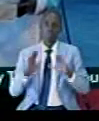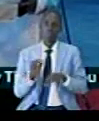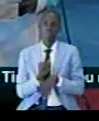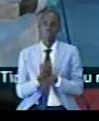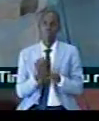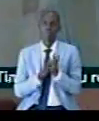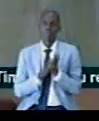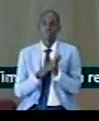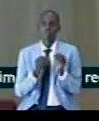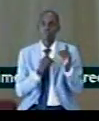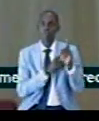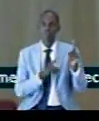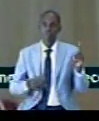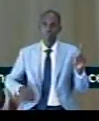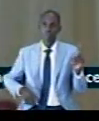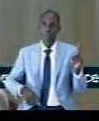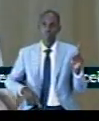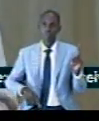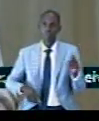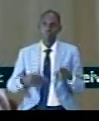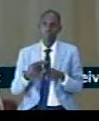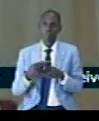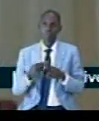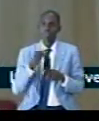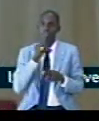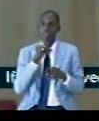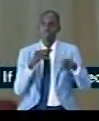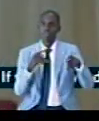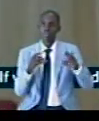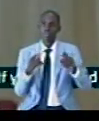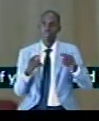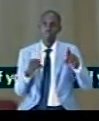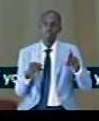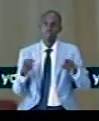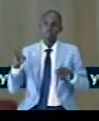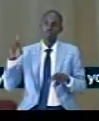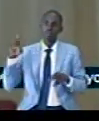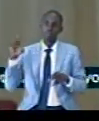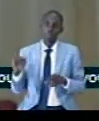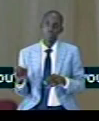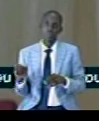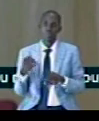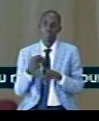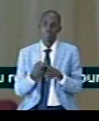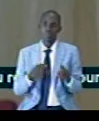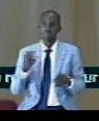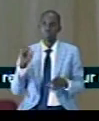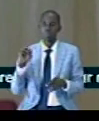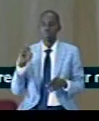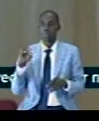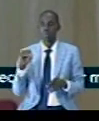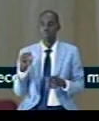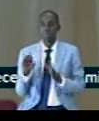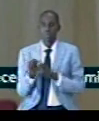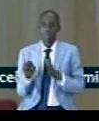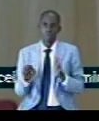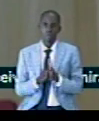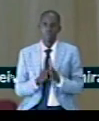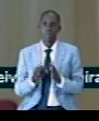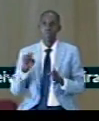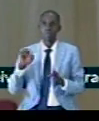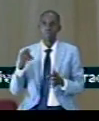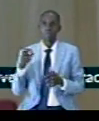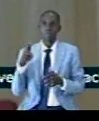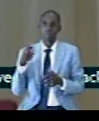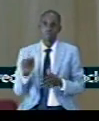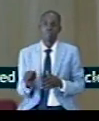Church. My name is Peter Mary from Osho, our region, Ondo State, Nigeria.